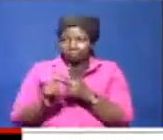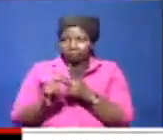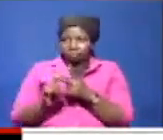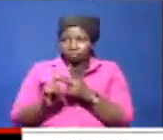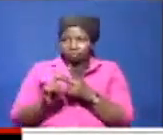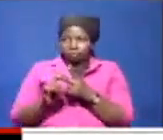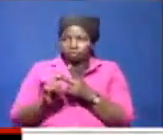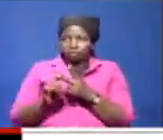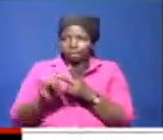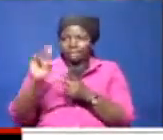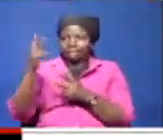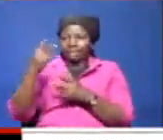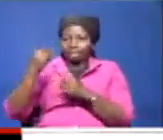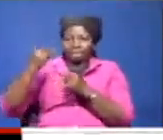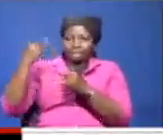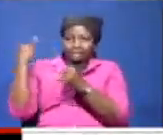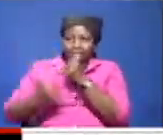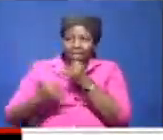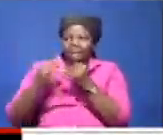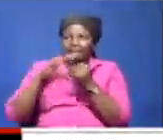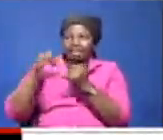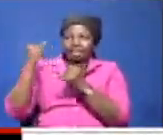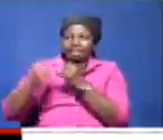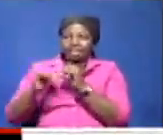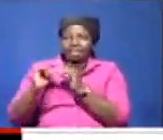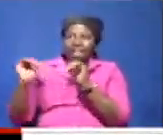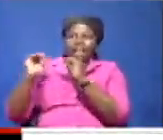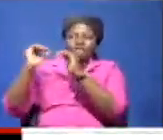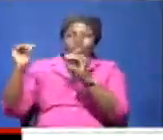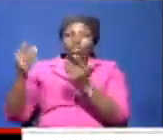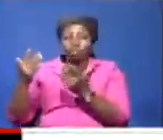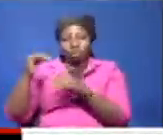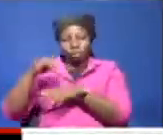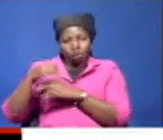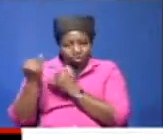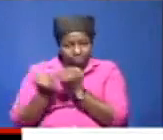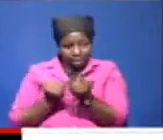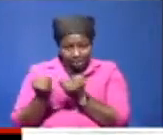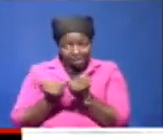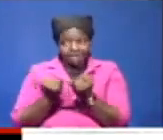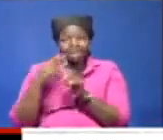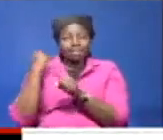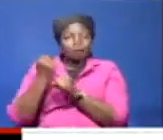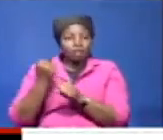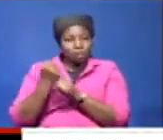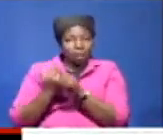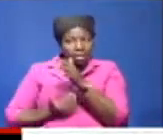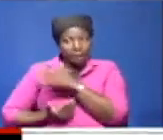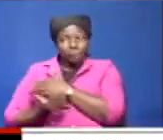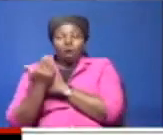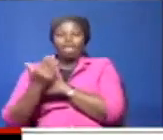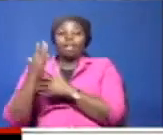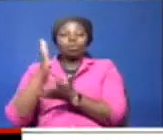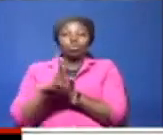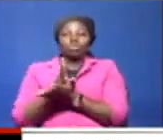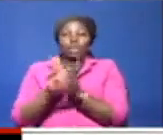the second last and last stages, Sleeping Warrior of Saturday. They did them in the morning and they were completely dry.